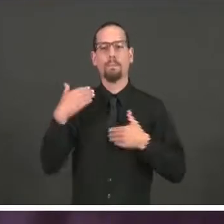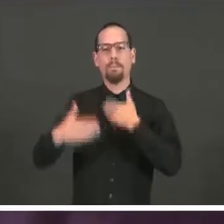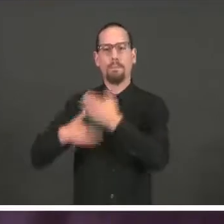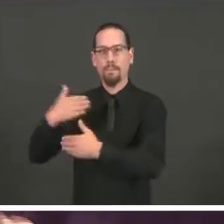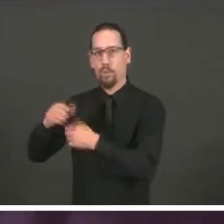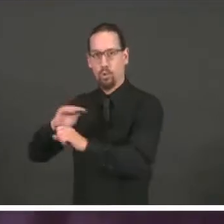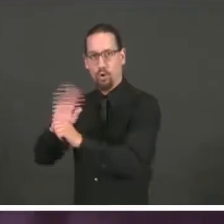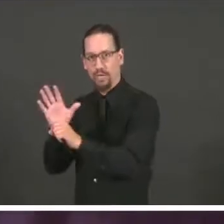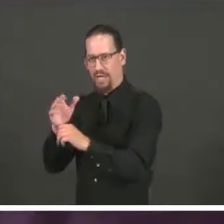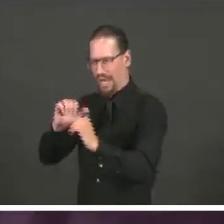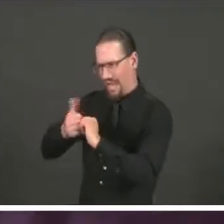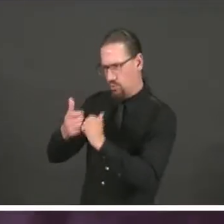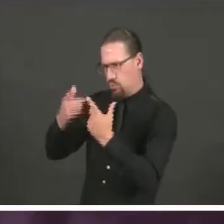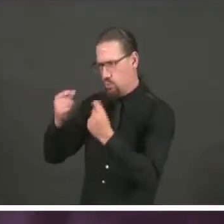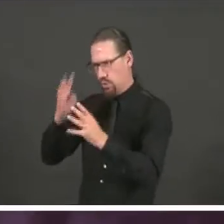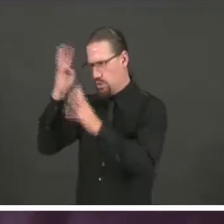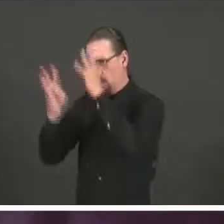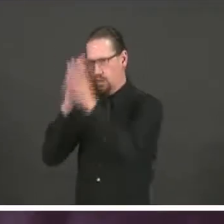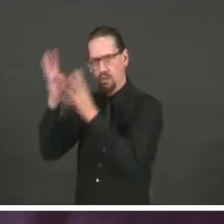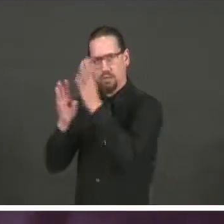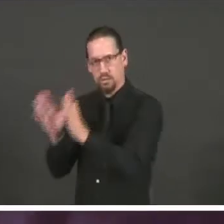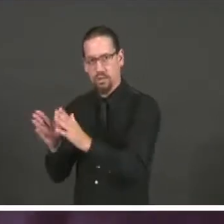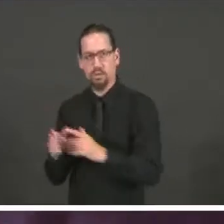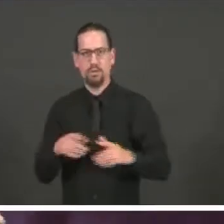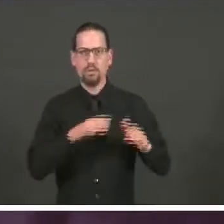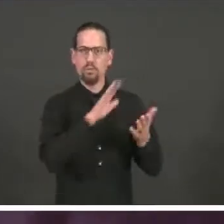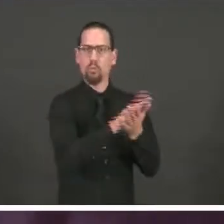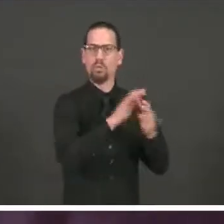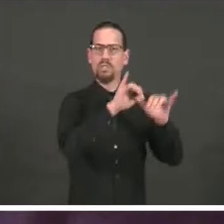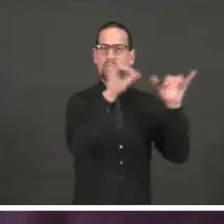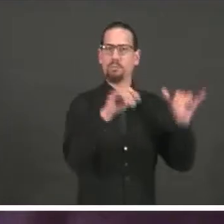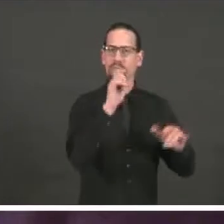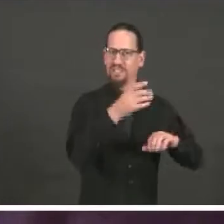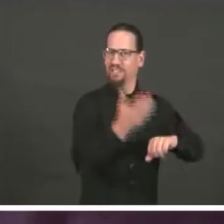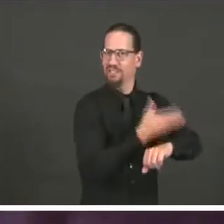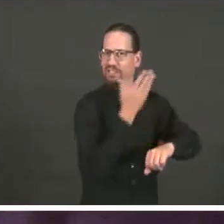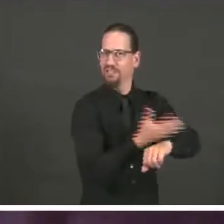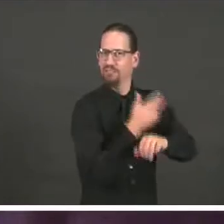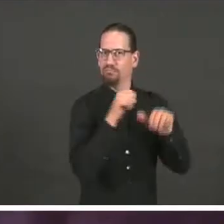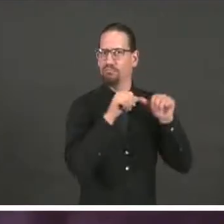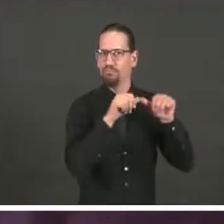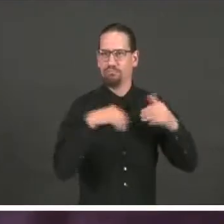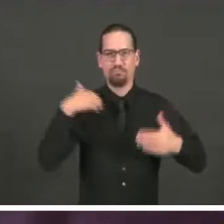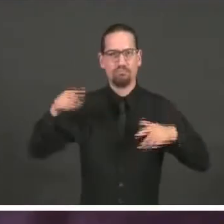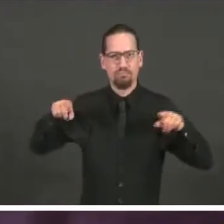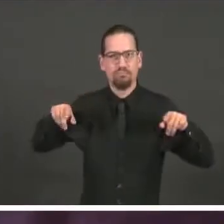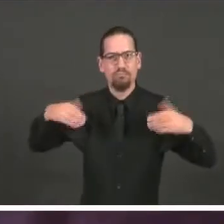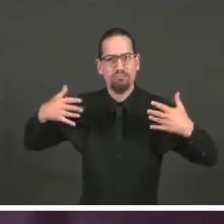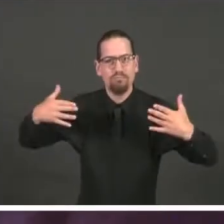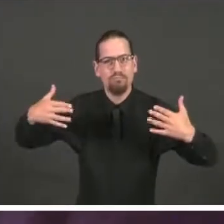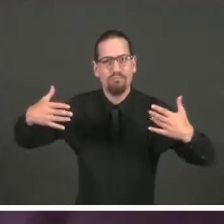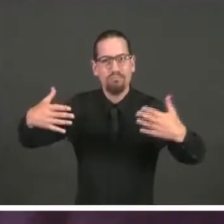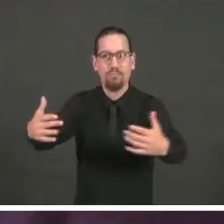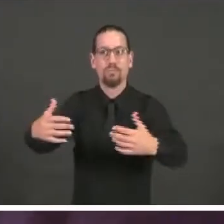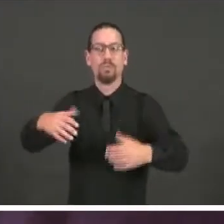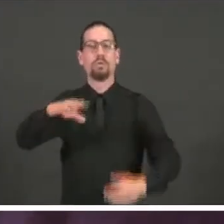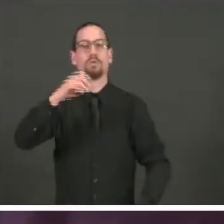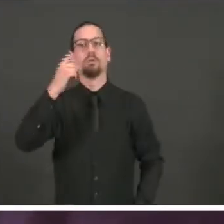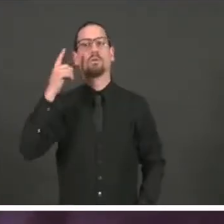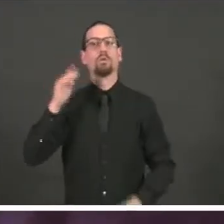that we don't know how long this virus is going to be here, but we have to make sure that our kids get a quality education regardless of what it looks